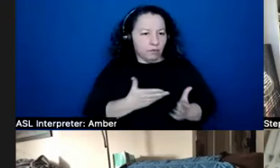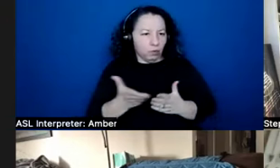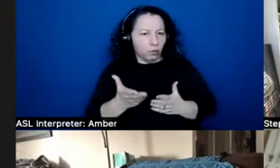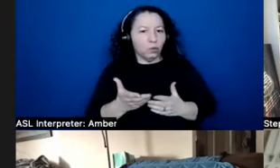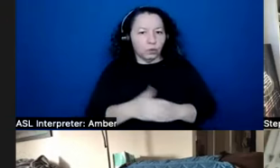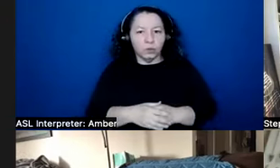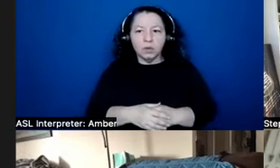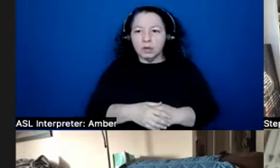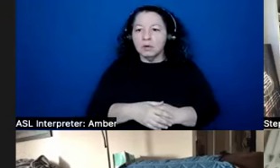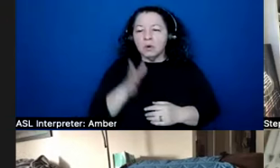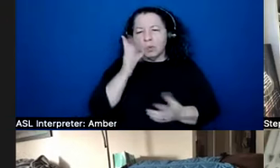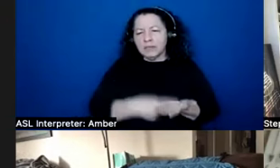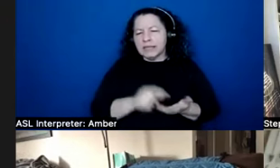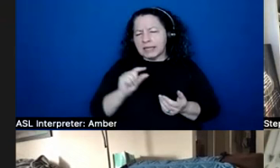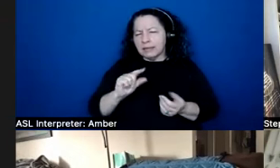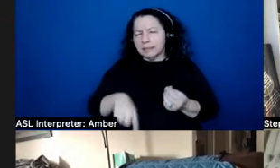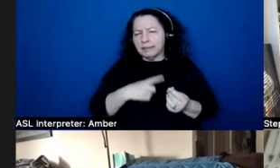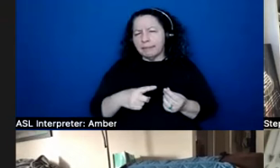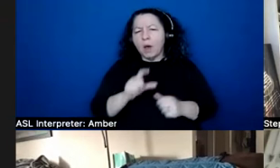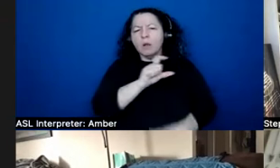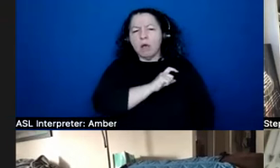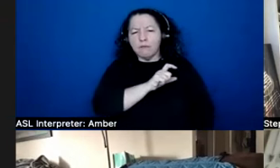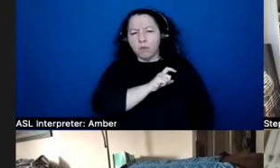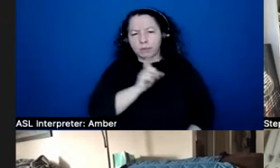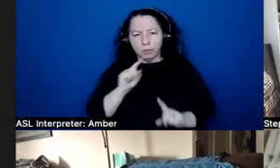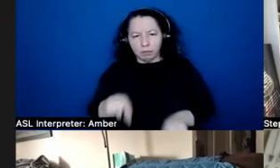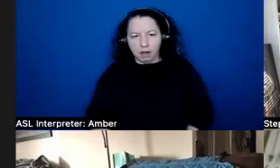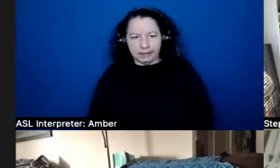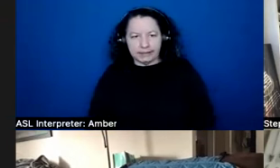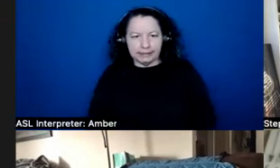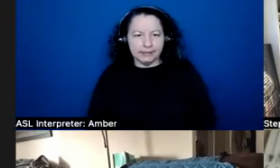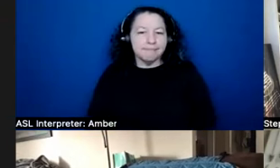going to talk a little bit about law enforcement response.